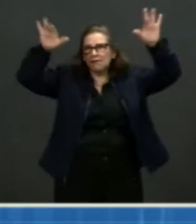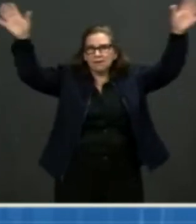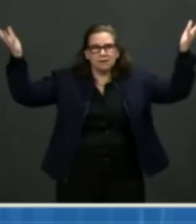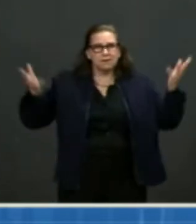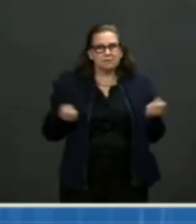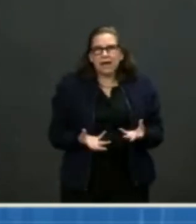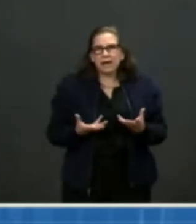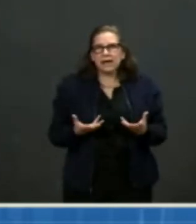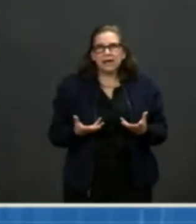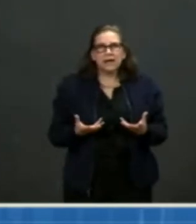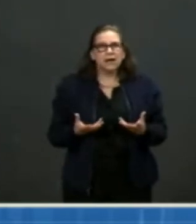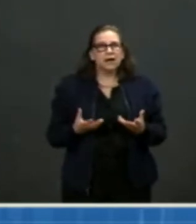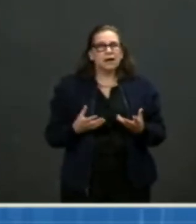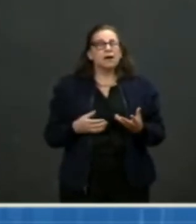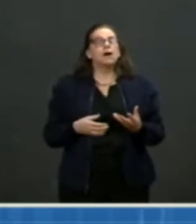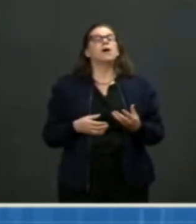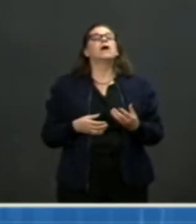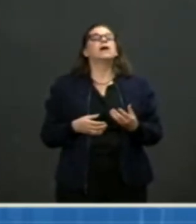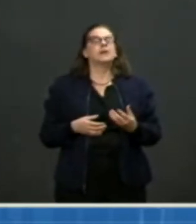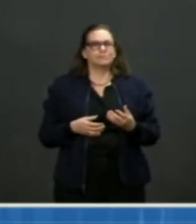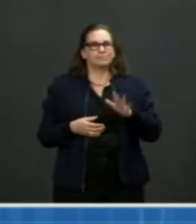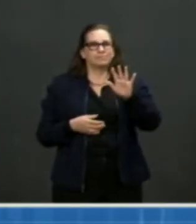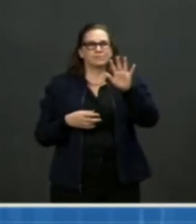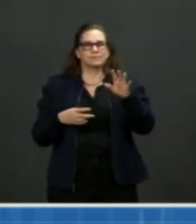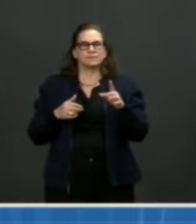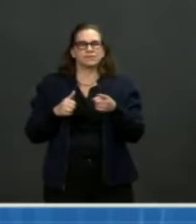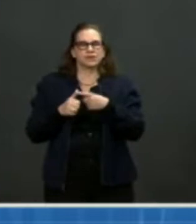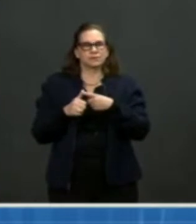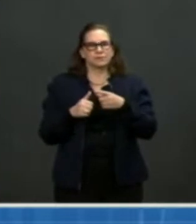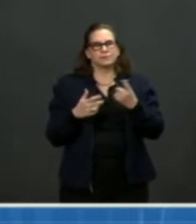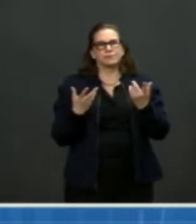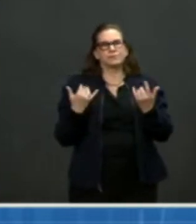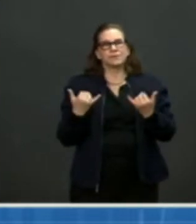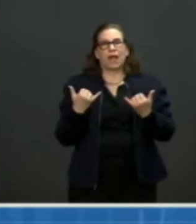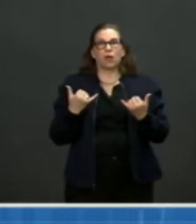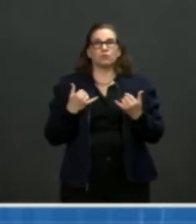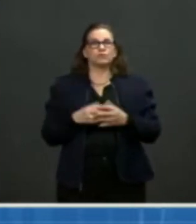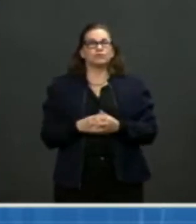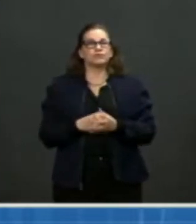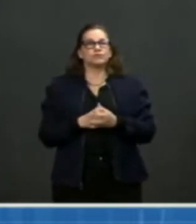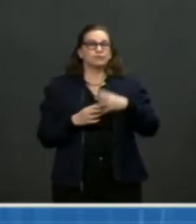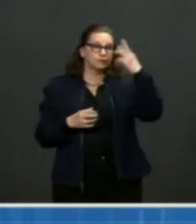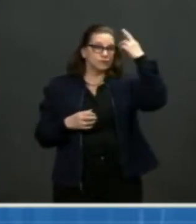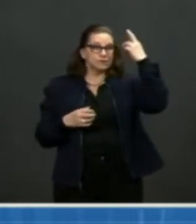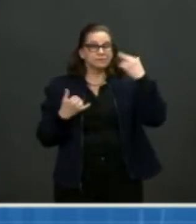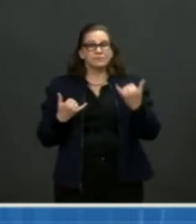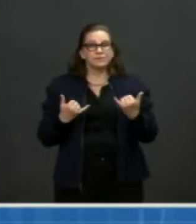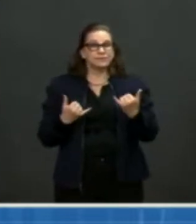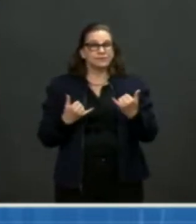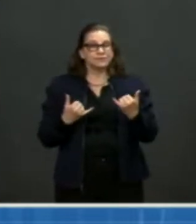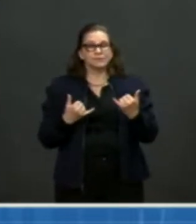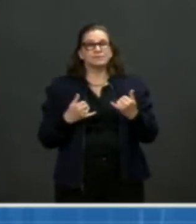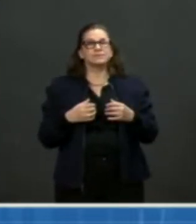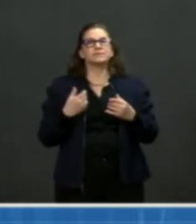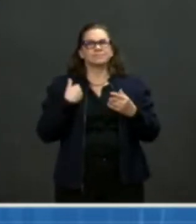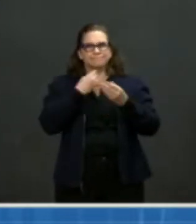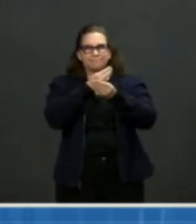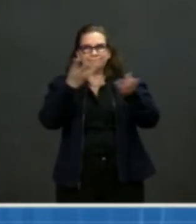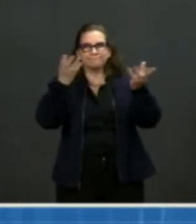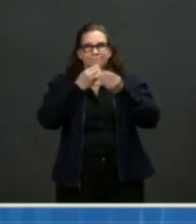It's the reason we do these briefings in the first place. So, Dr. Fauci, do you want to reiterate the points, your point